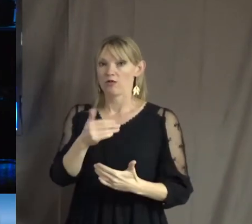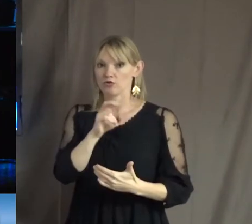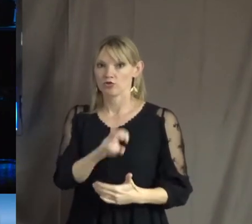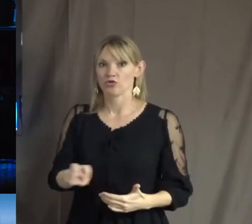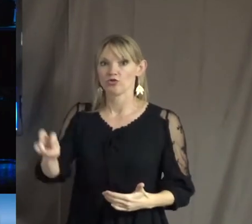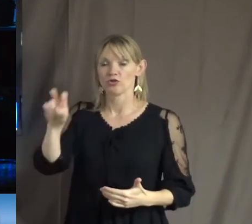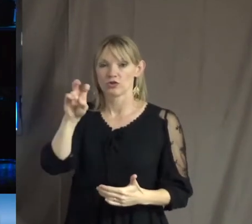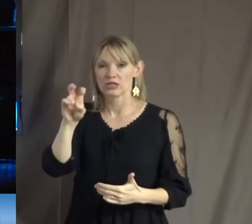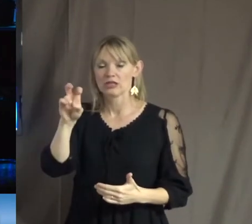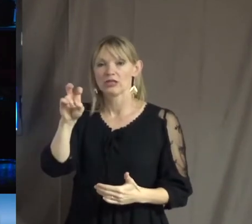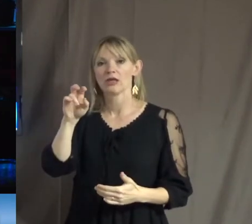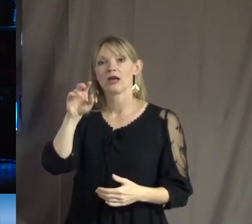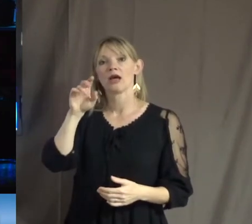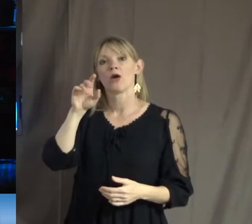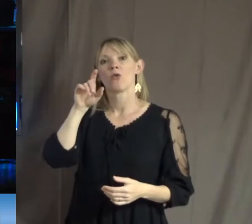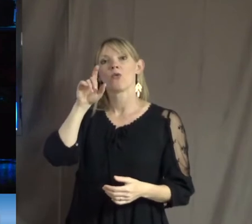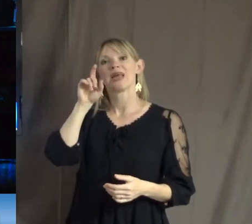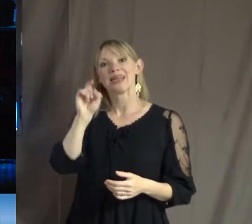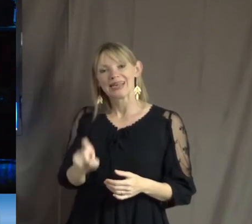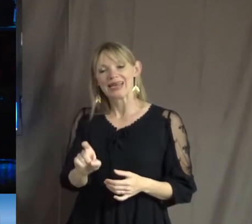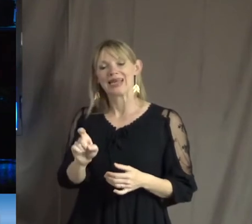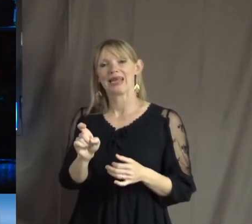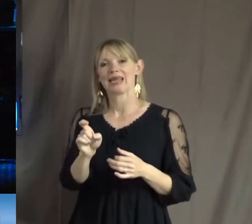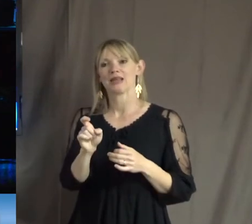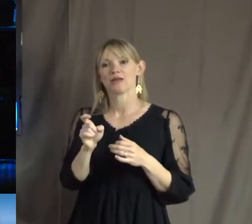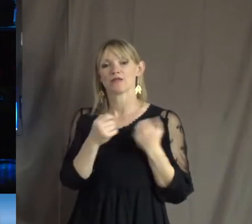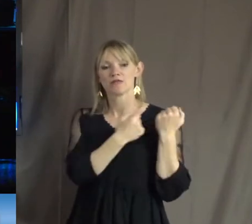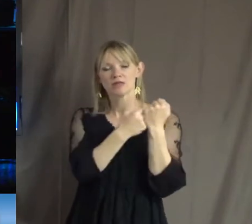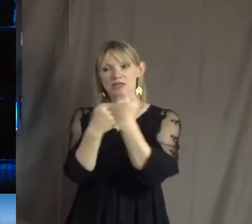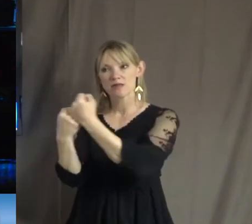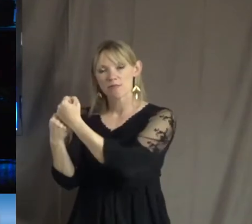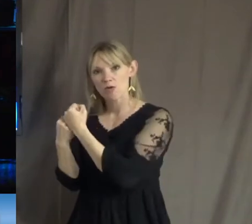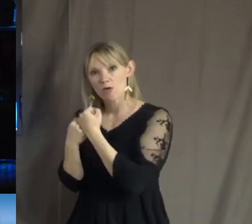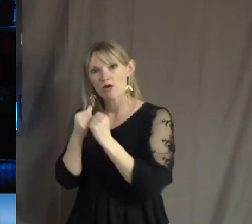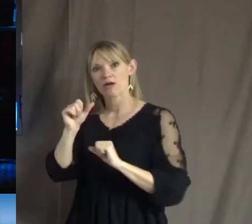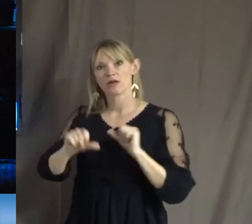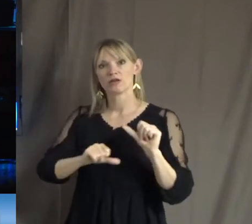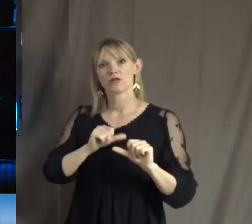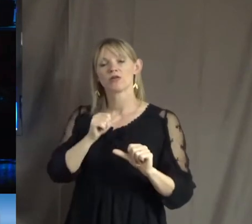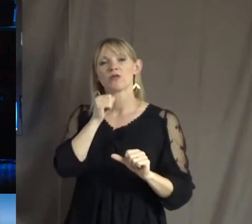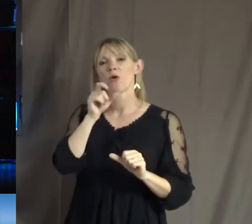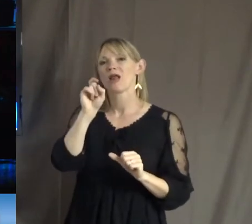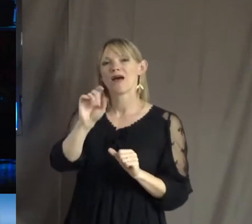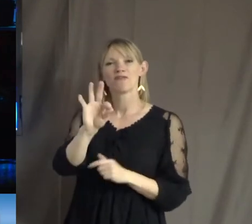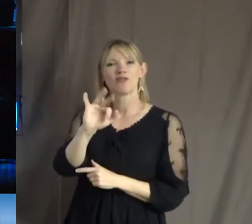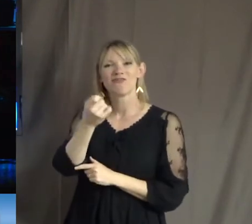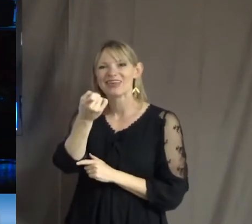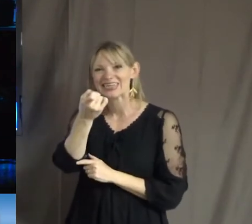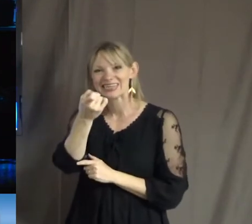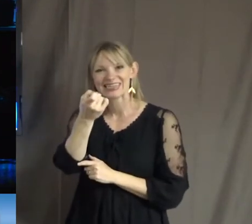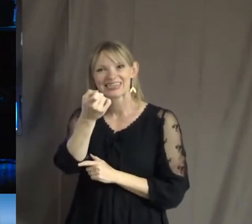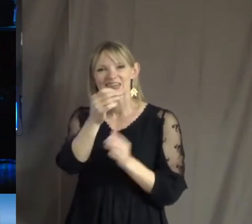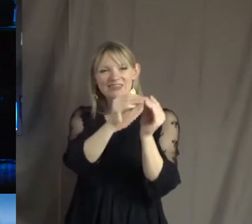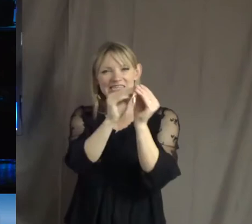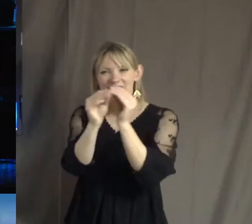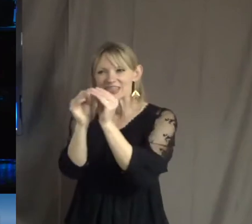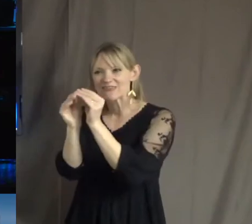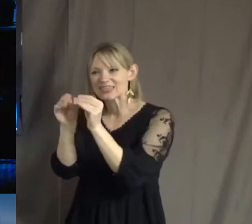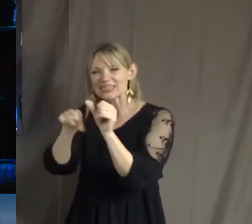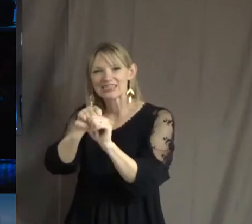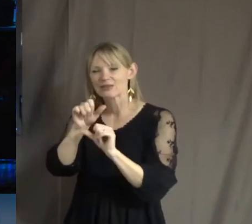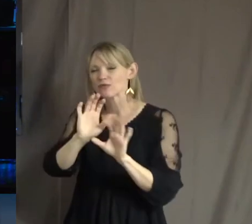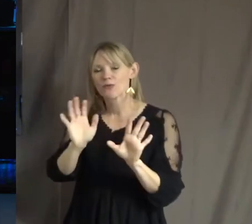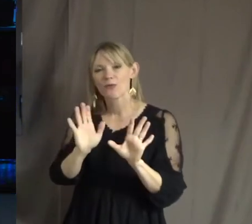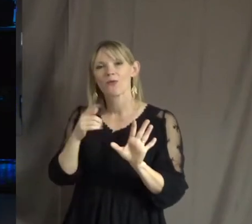So we need to companion each other. We don't need to fix each other. We need to companion,